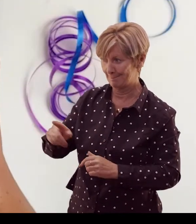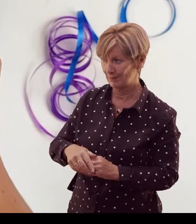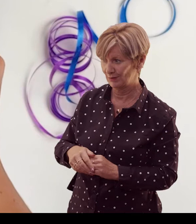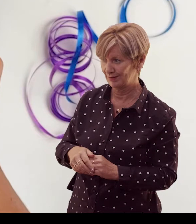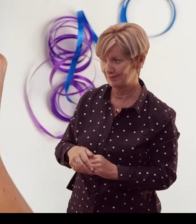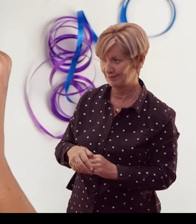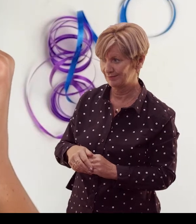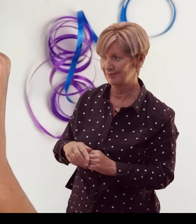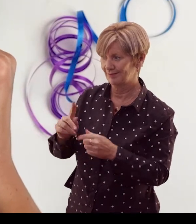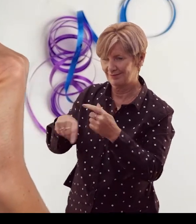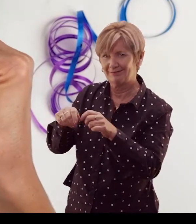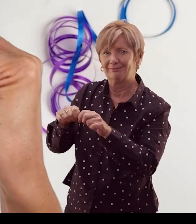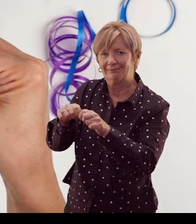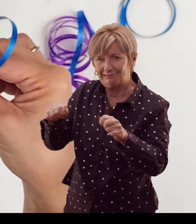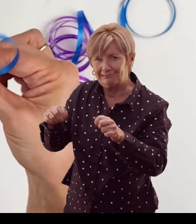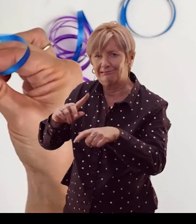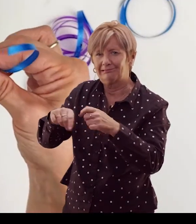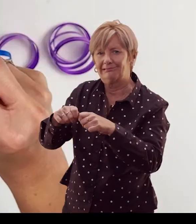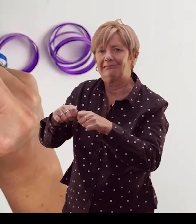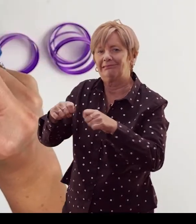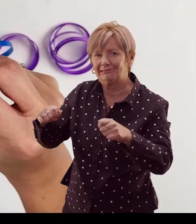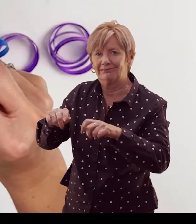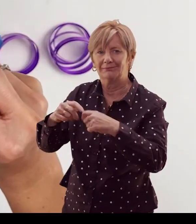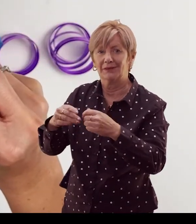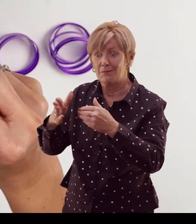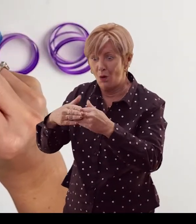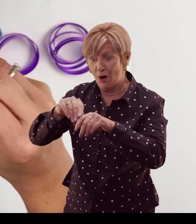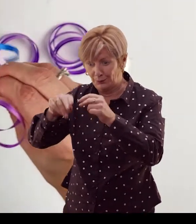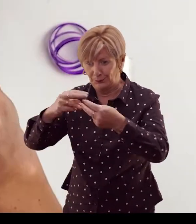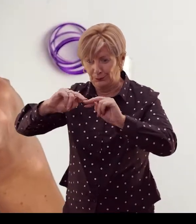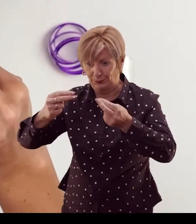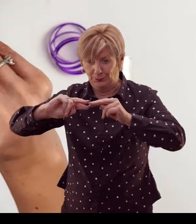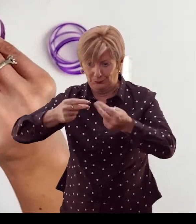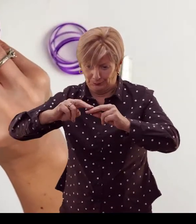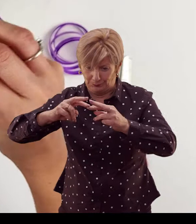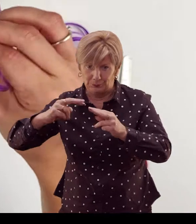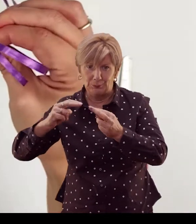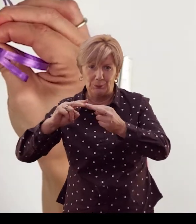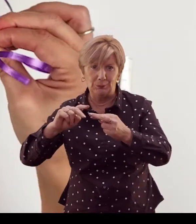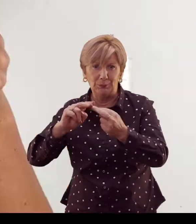The more ribbon you tie on, the more beautiful your shaker will look.